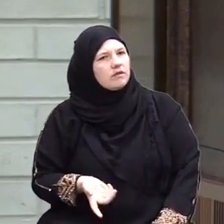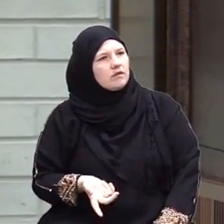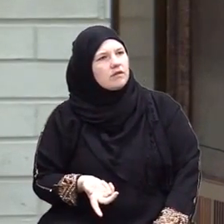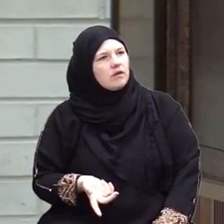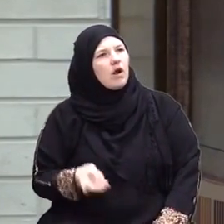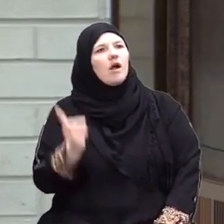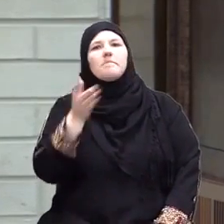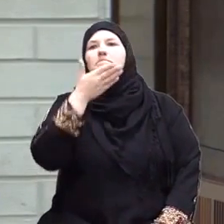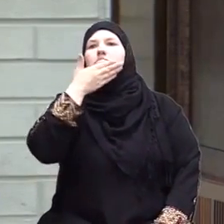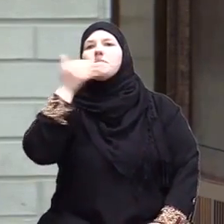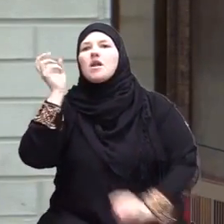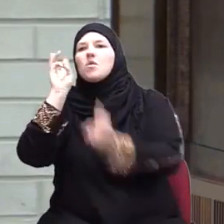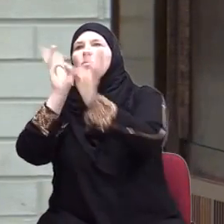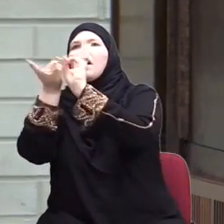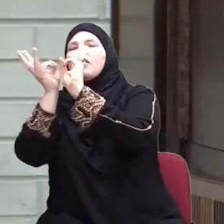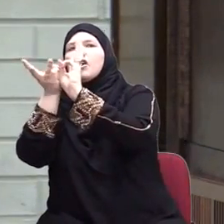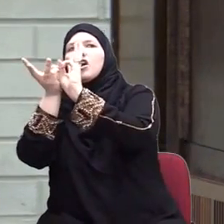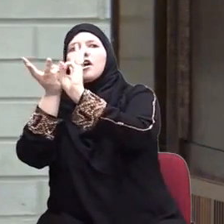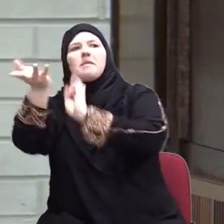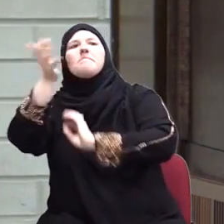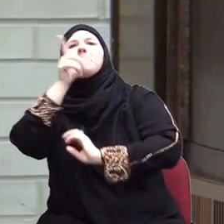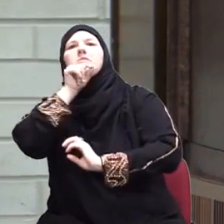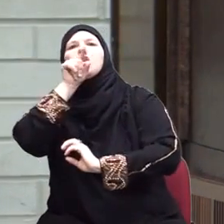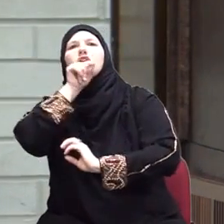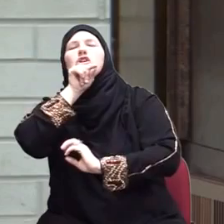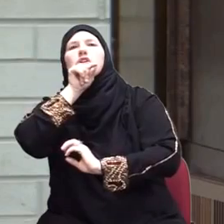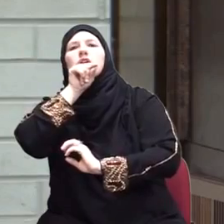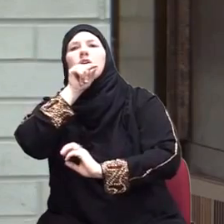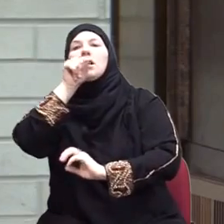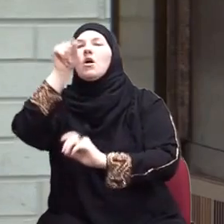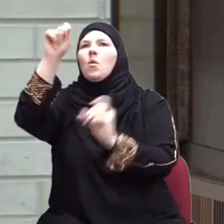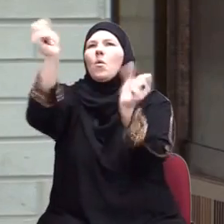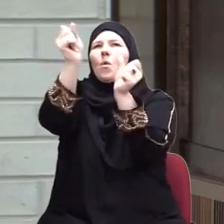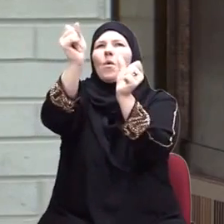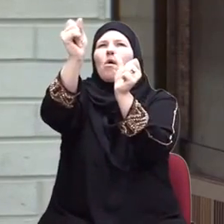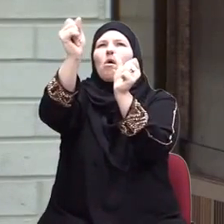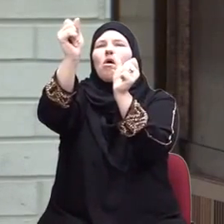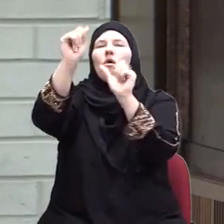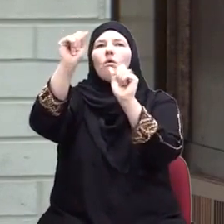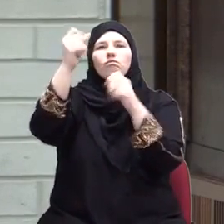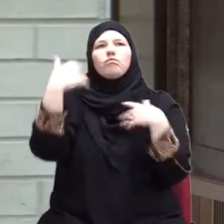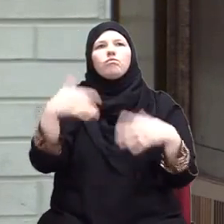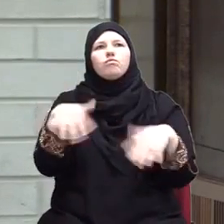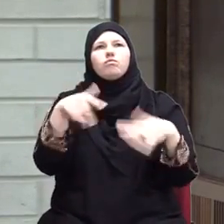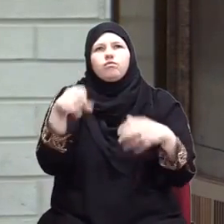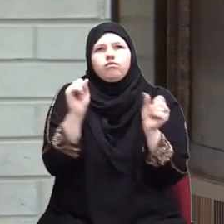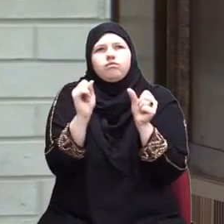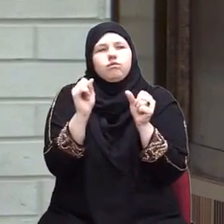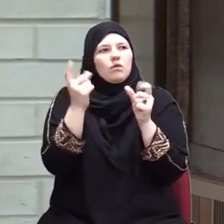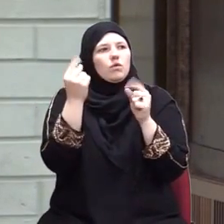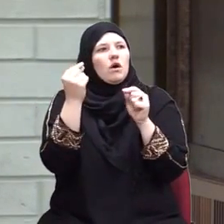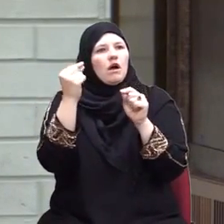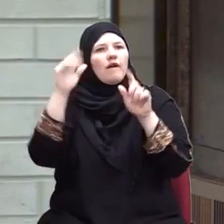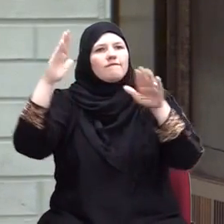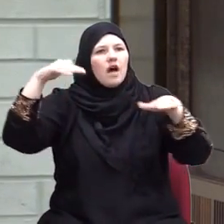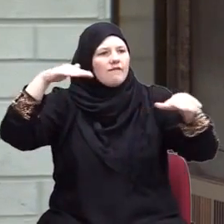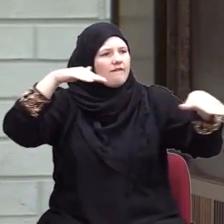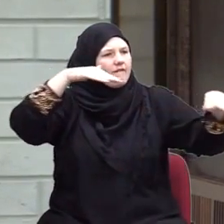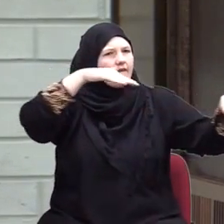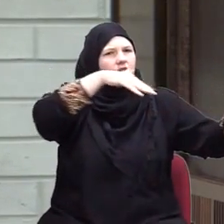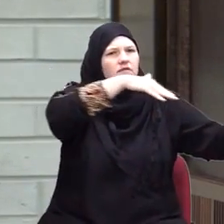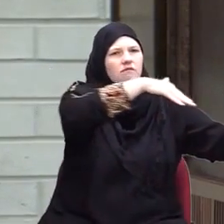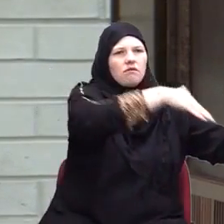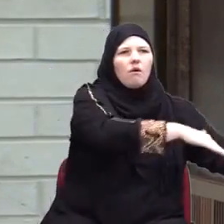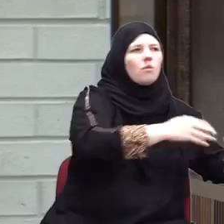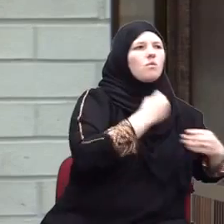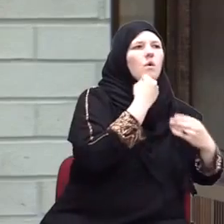better weather? How do birds fly thousands of miles between winter and summer, south and north, to